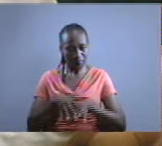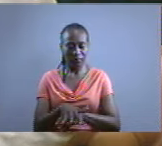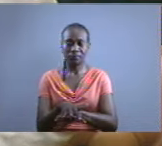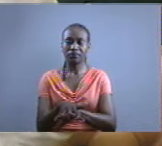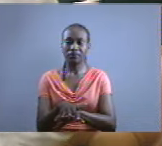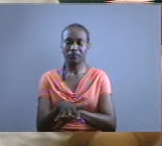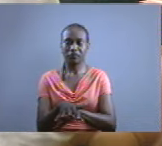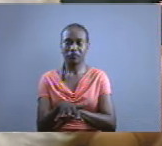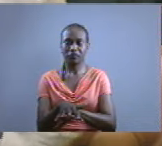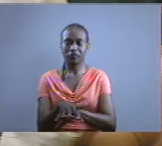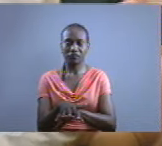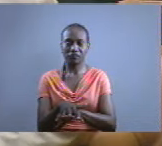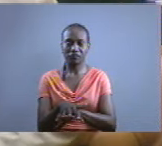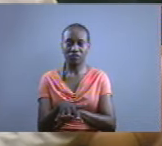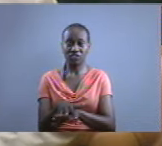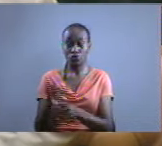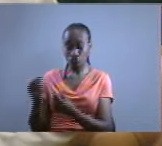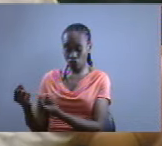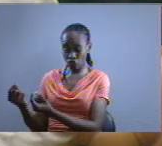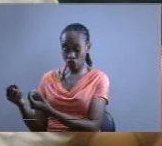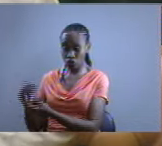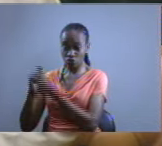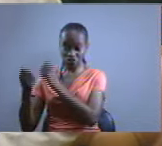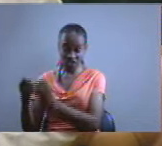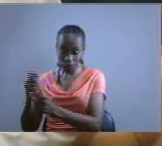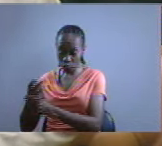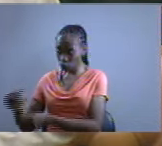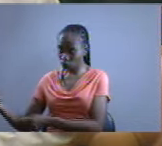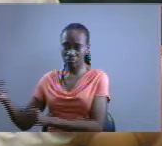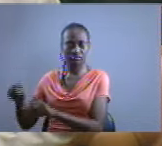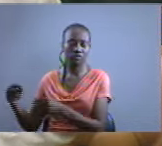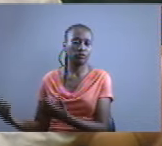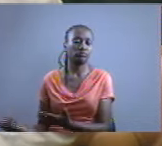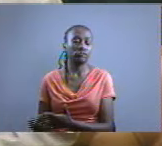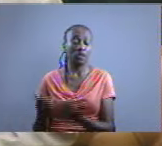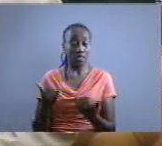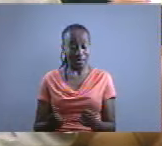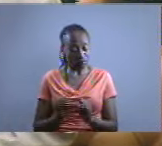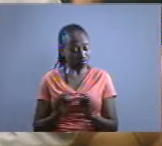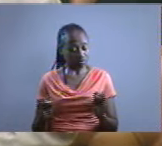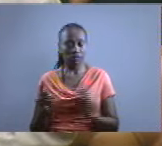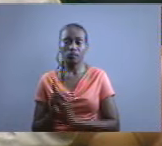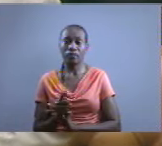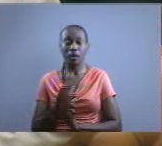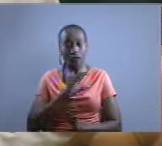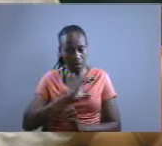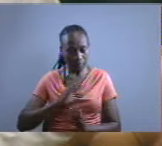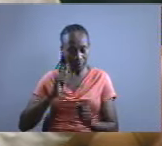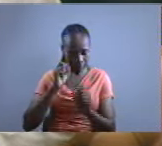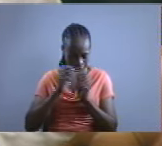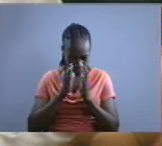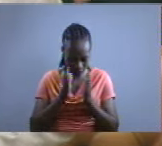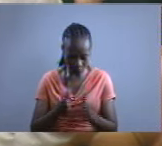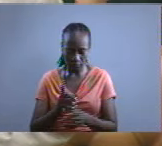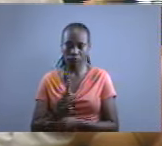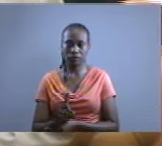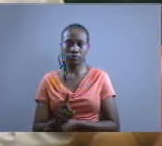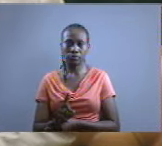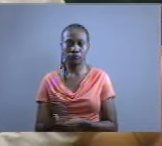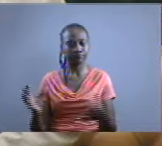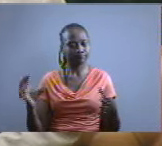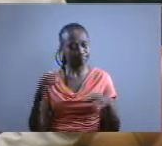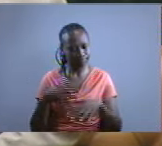habits are not easy to die. The next critical aspect which Cabinet needs to give serious attention to is the